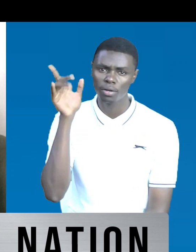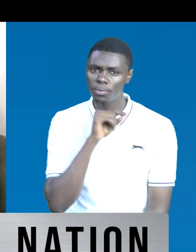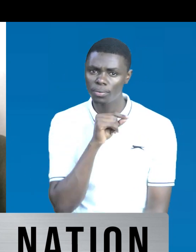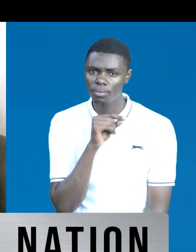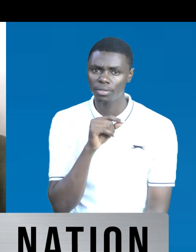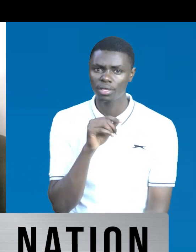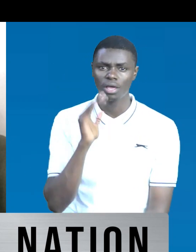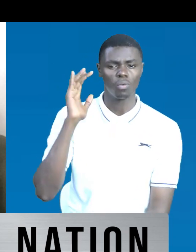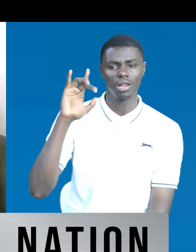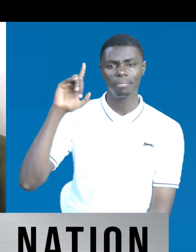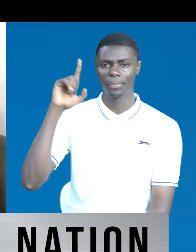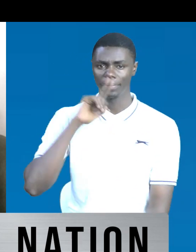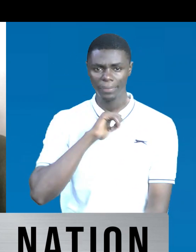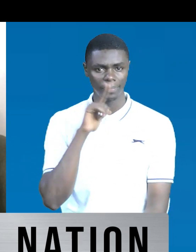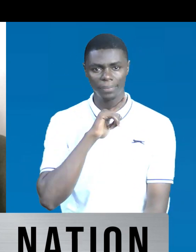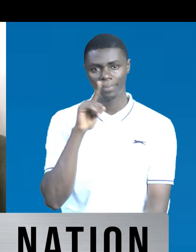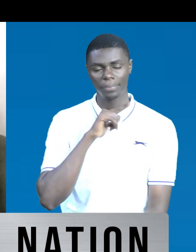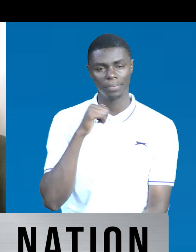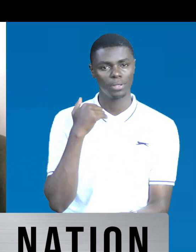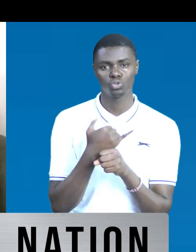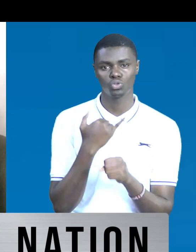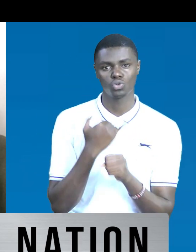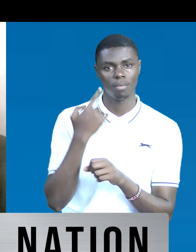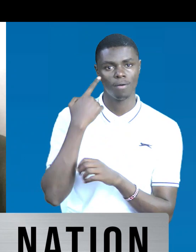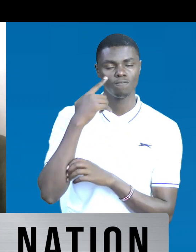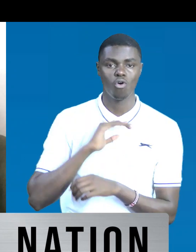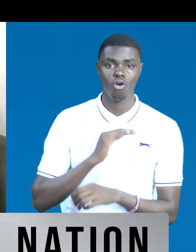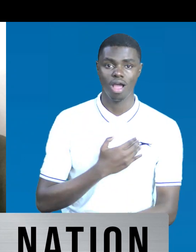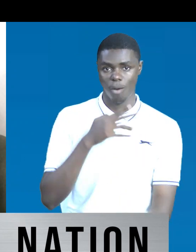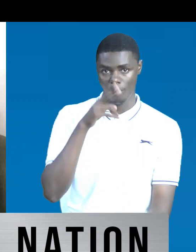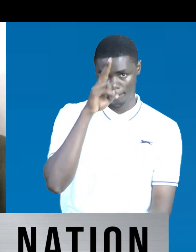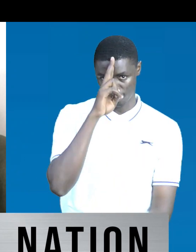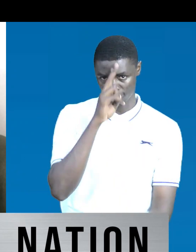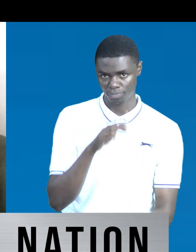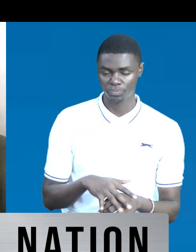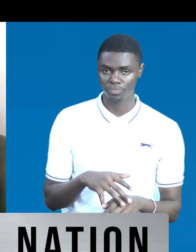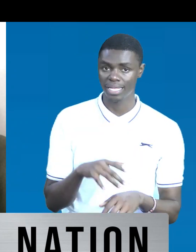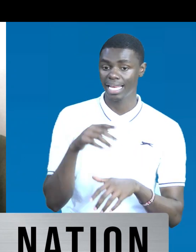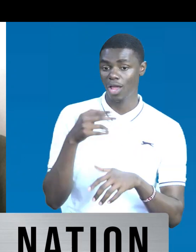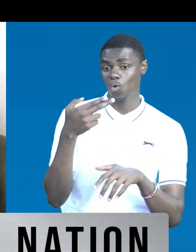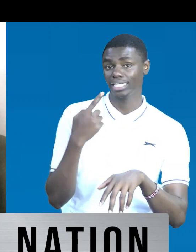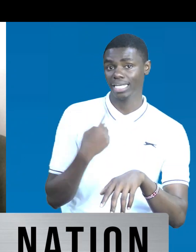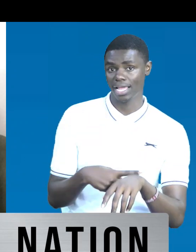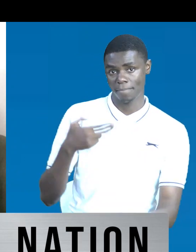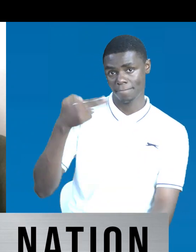Gonna be a tough terrain for our police officers. For the time that Haiti has been